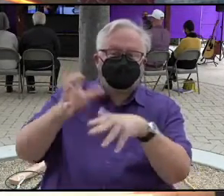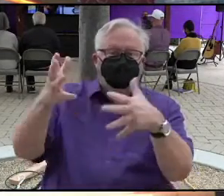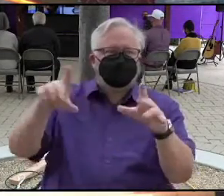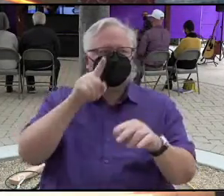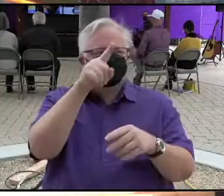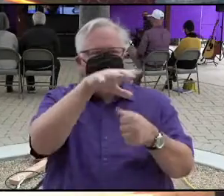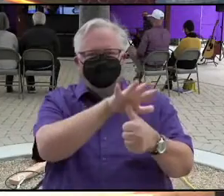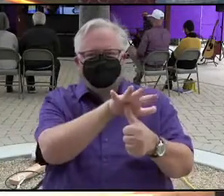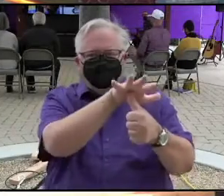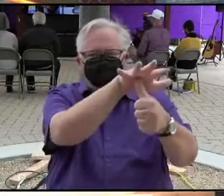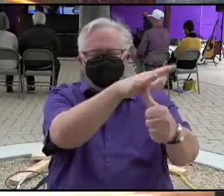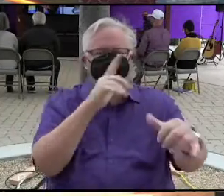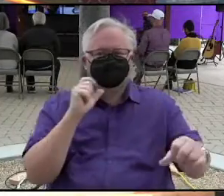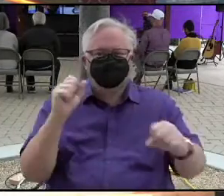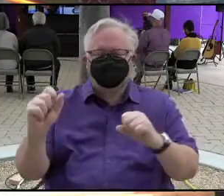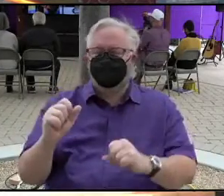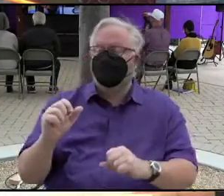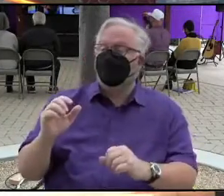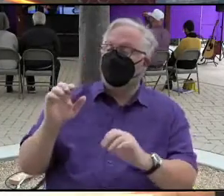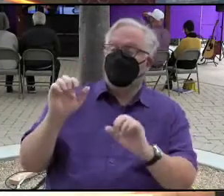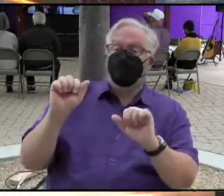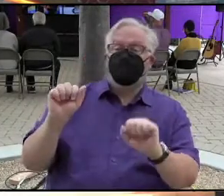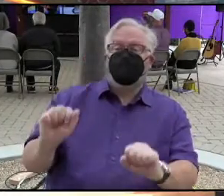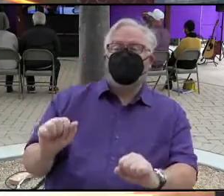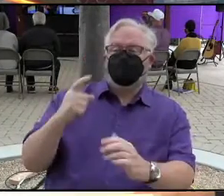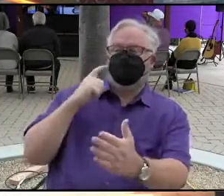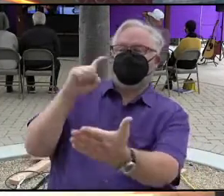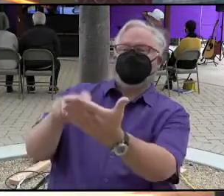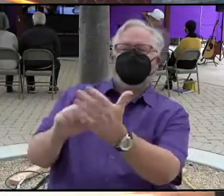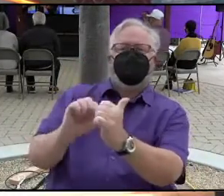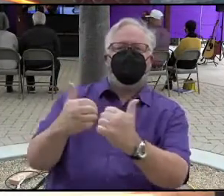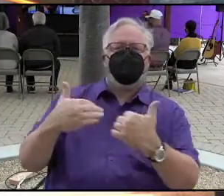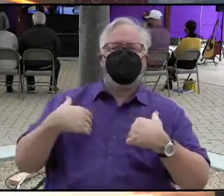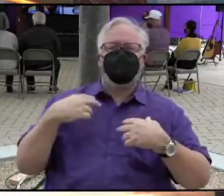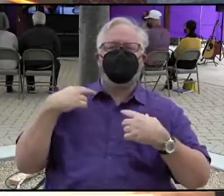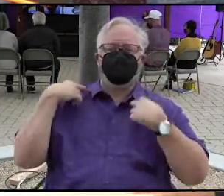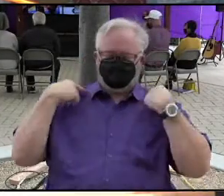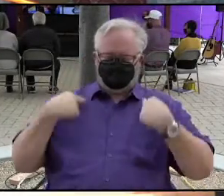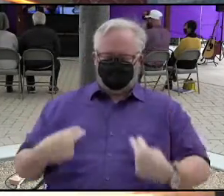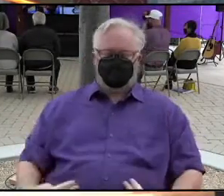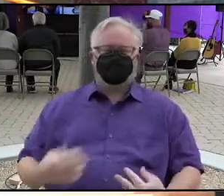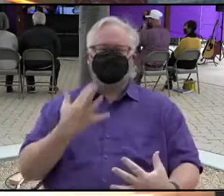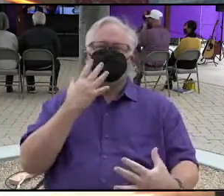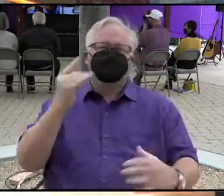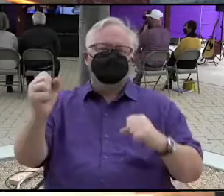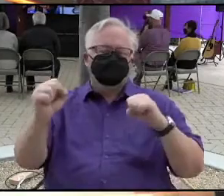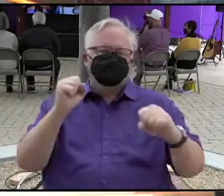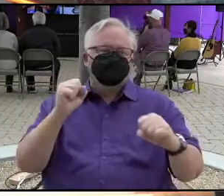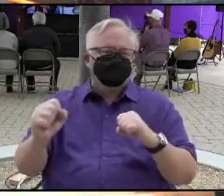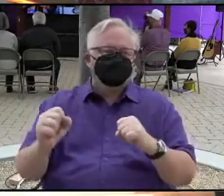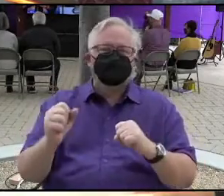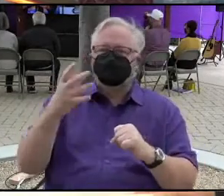they'll be wearing an identifying colorful scarf and they will be seated by the fountain. Are our lay ministers here?